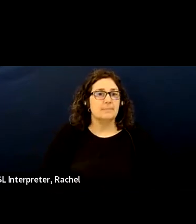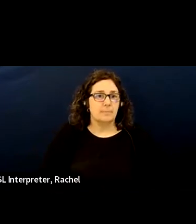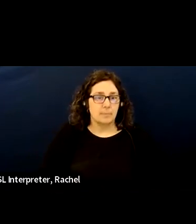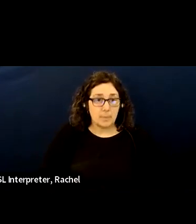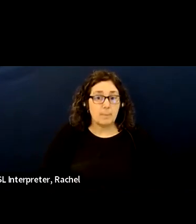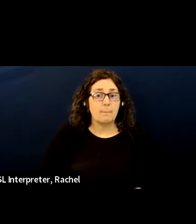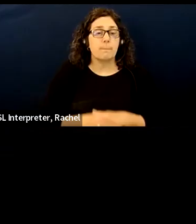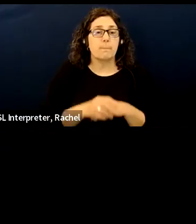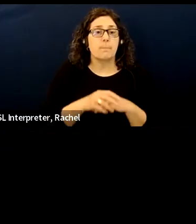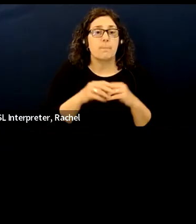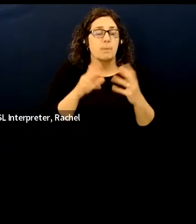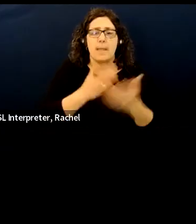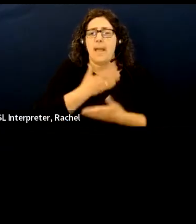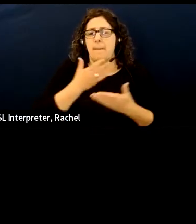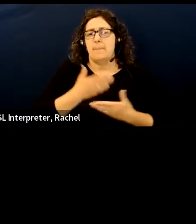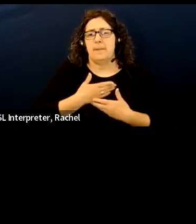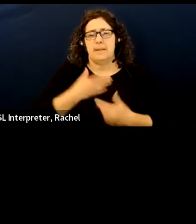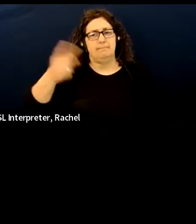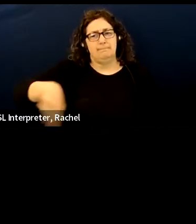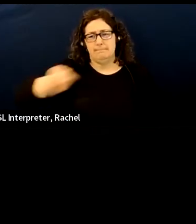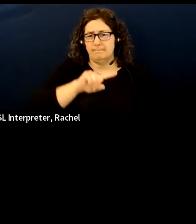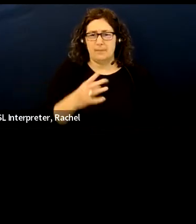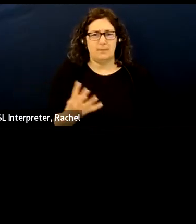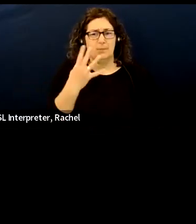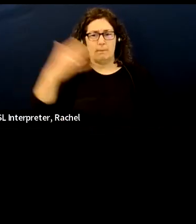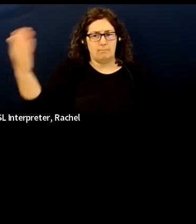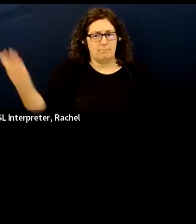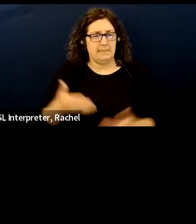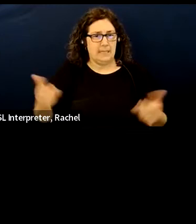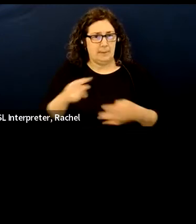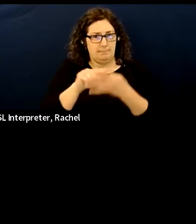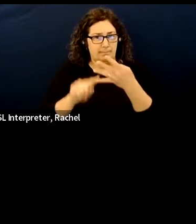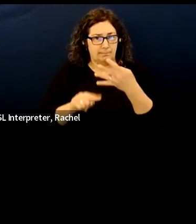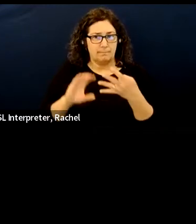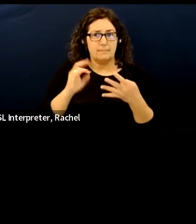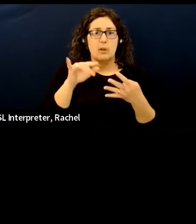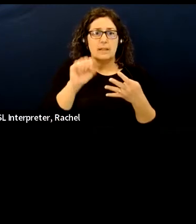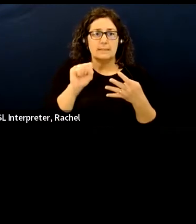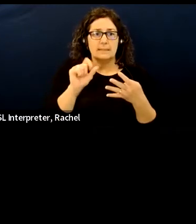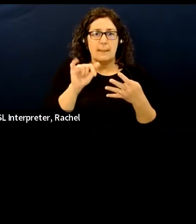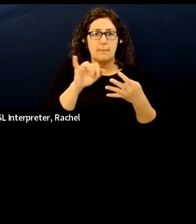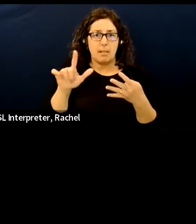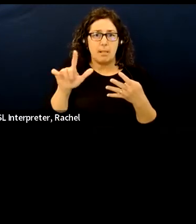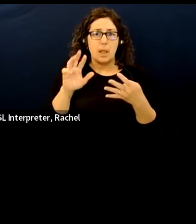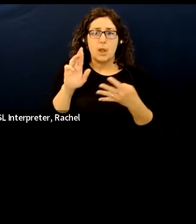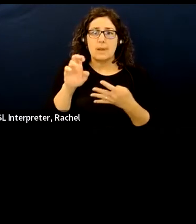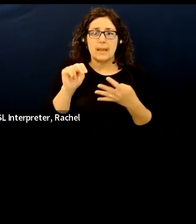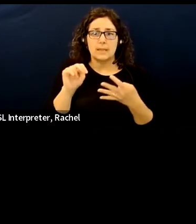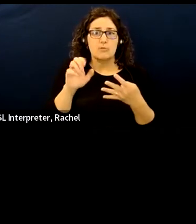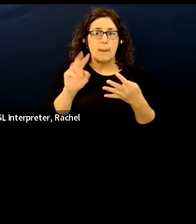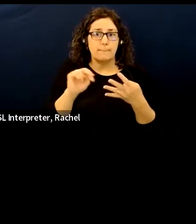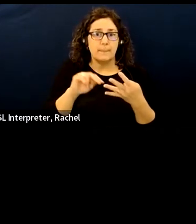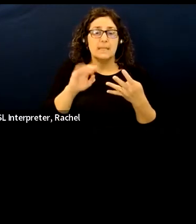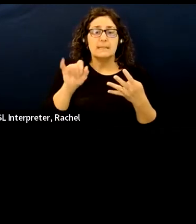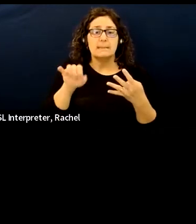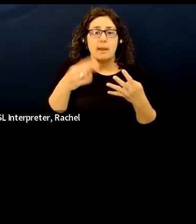we're delighted to have our four guests here today who include Charles Campbell, Regan Shrumm, Sarah Jim,